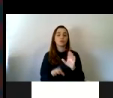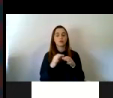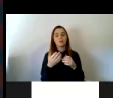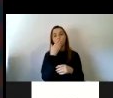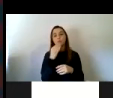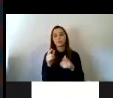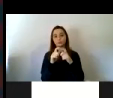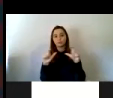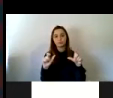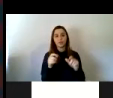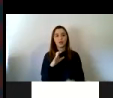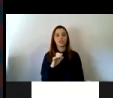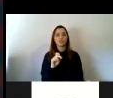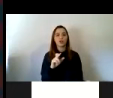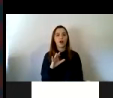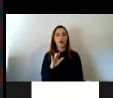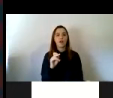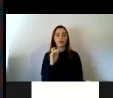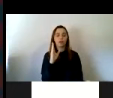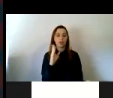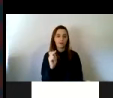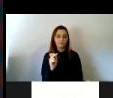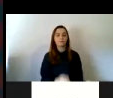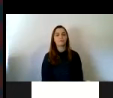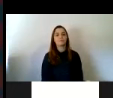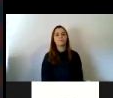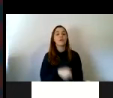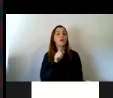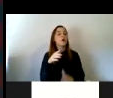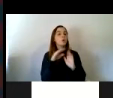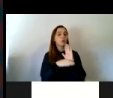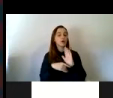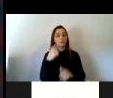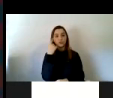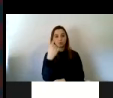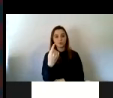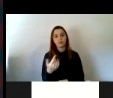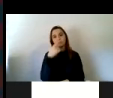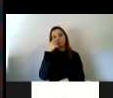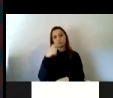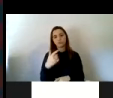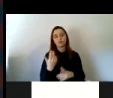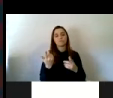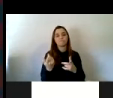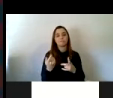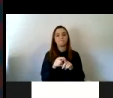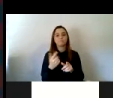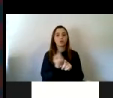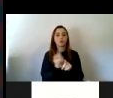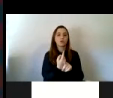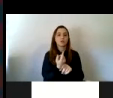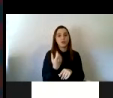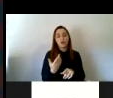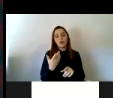Cserhaja, but this is a special program for underprivileged Roma students who would like to go to higher